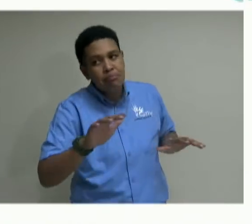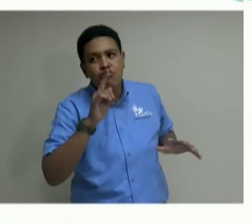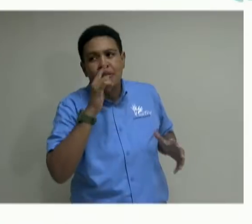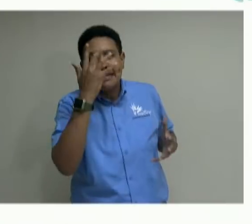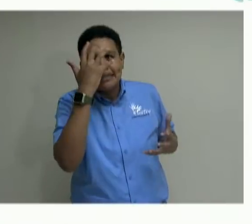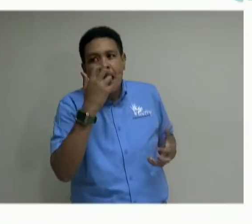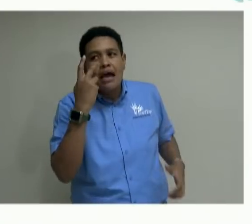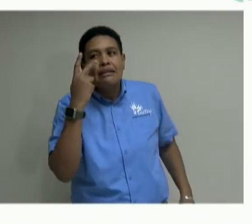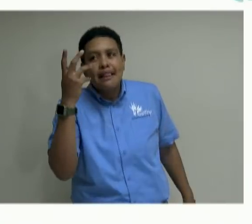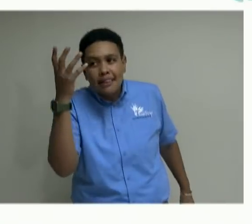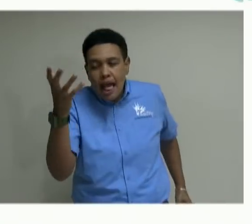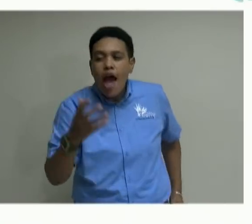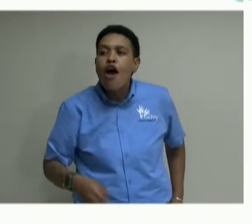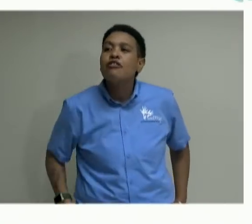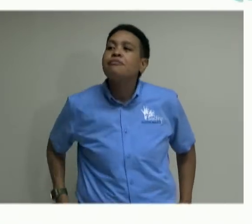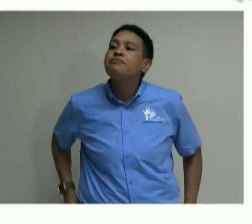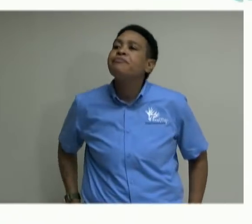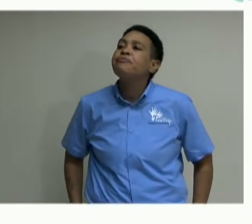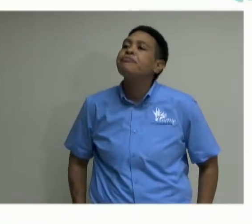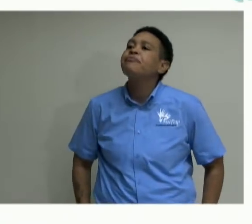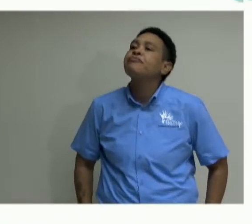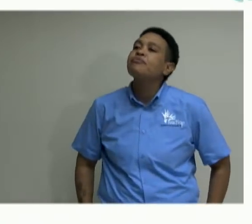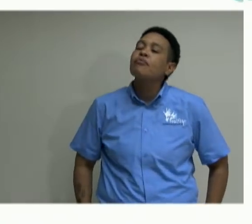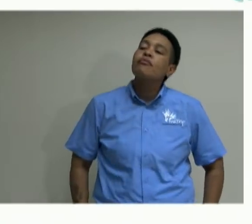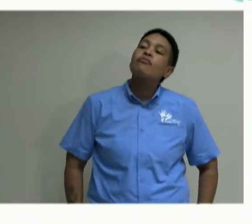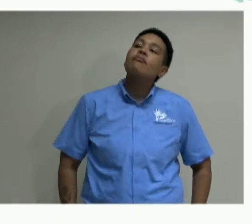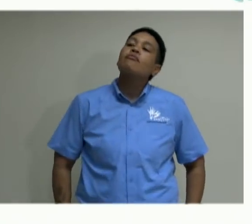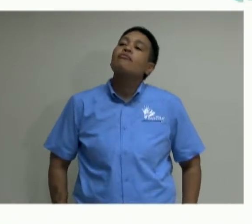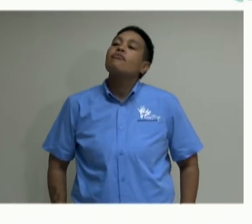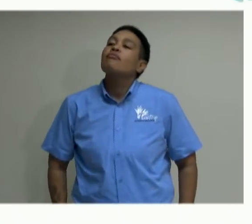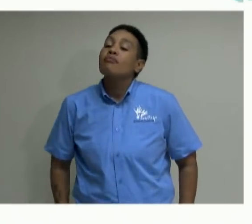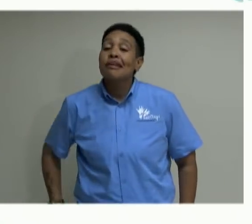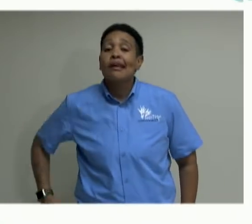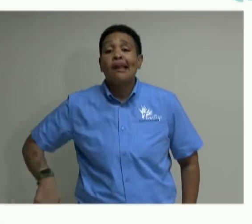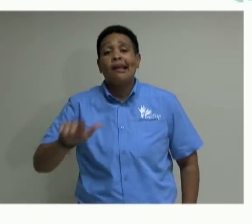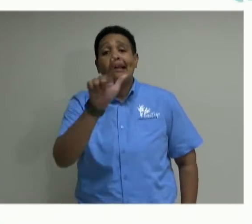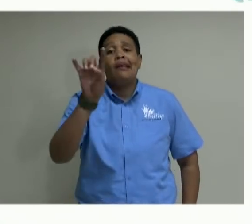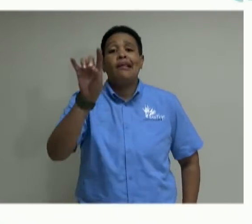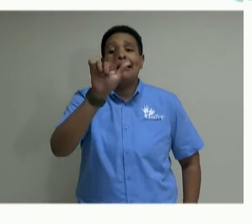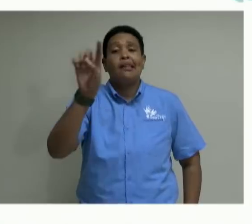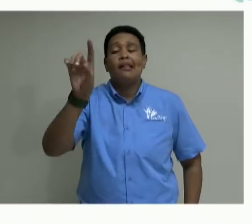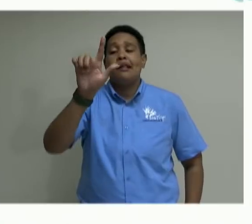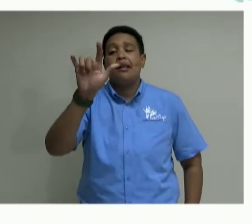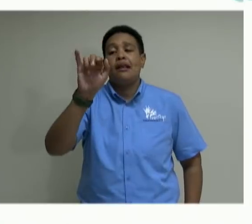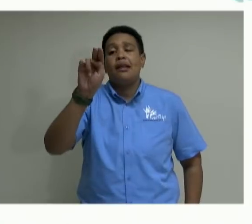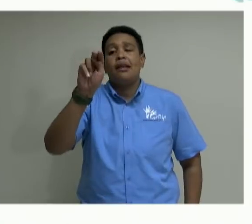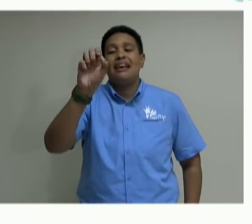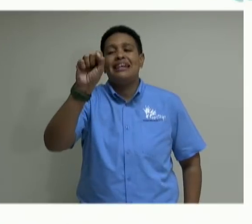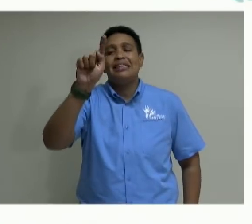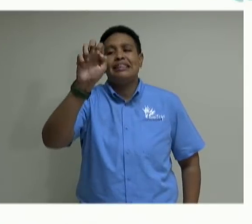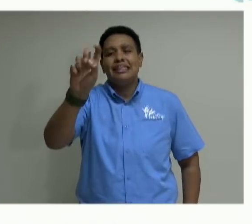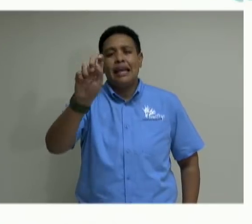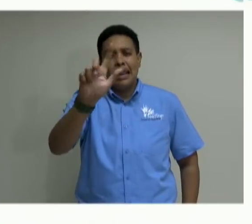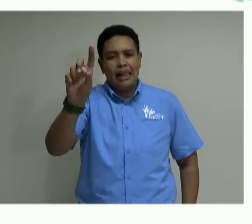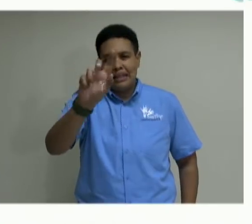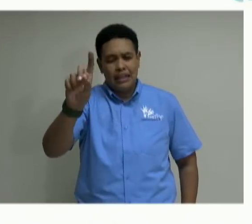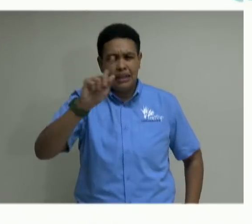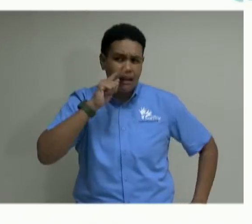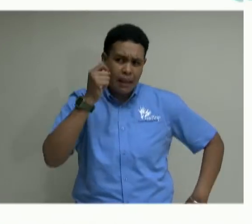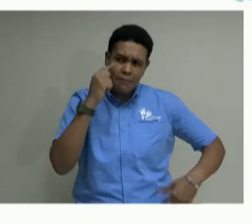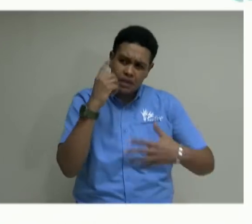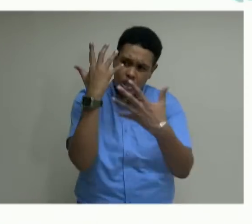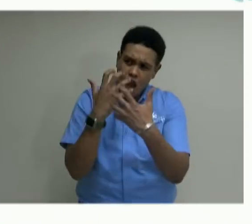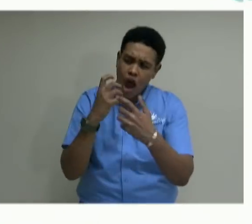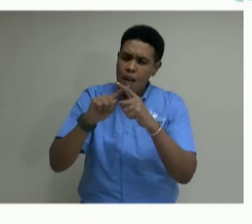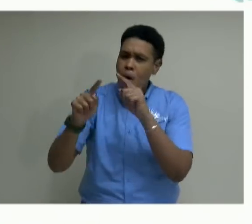here. There is also Linstead, that is a little dark here, but the